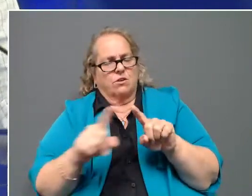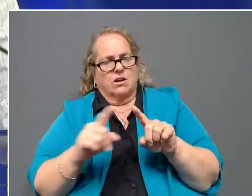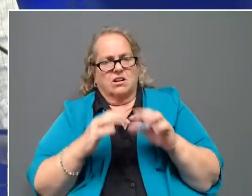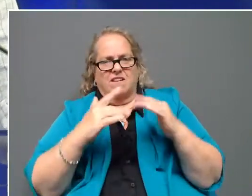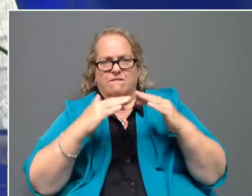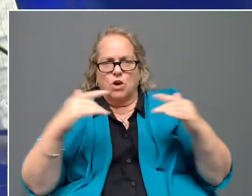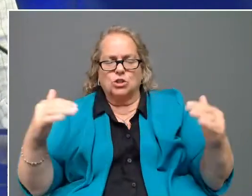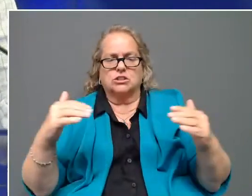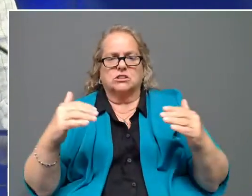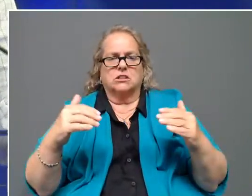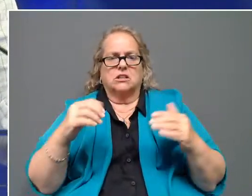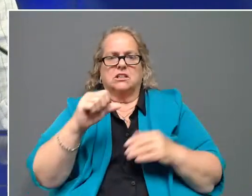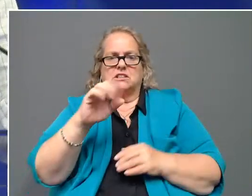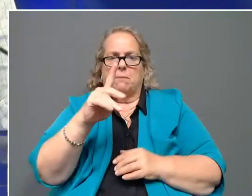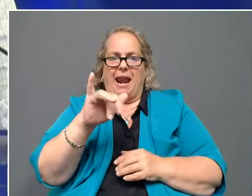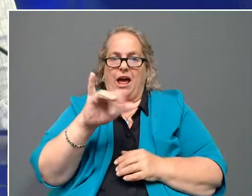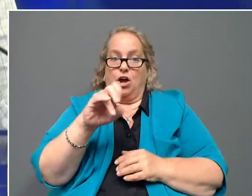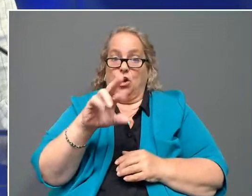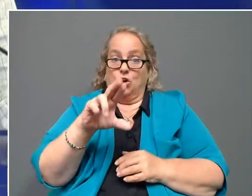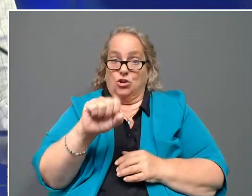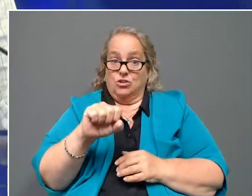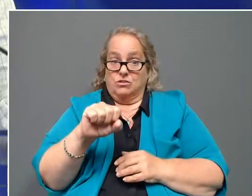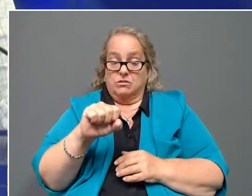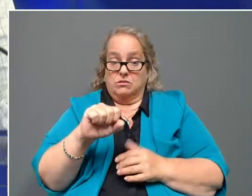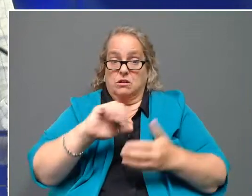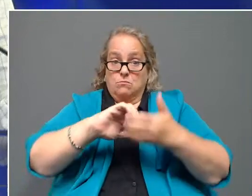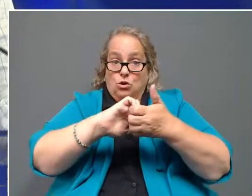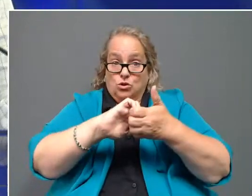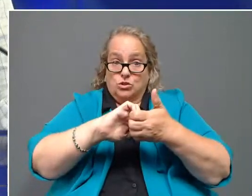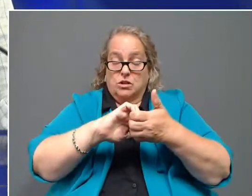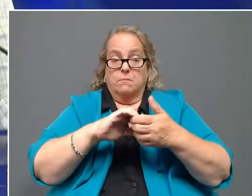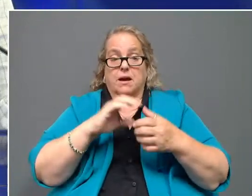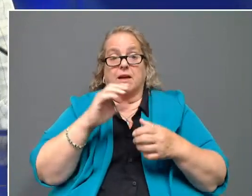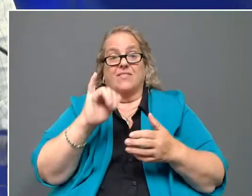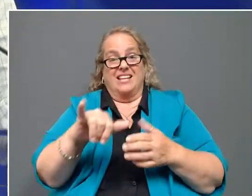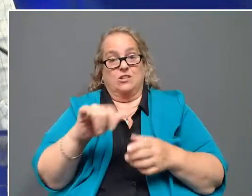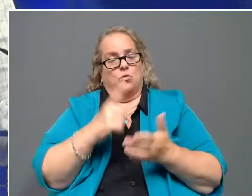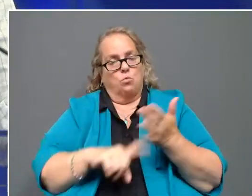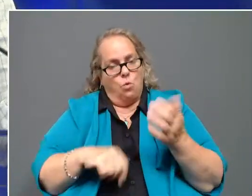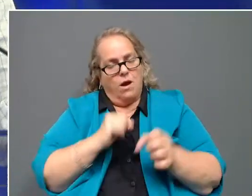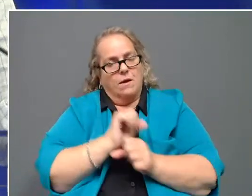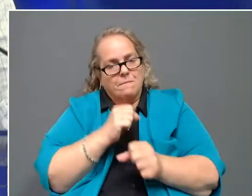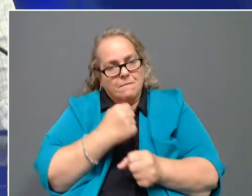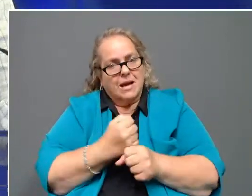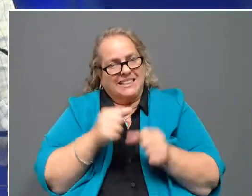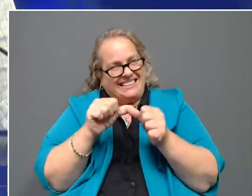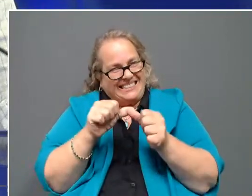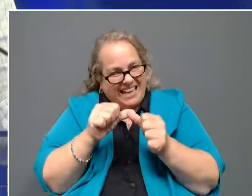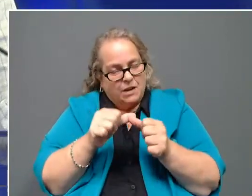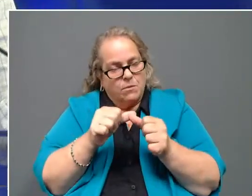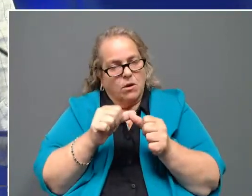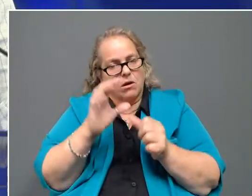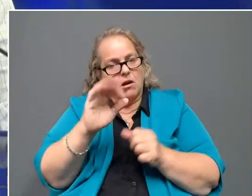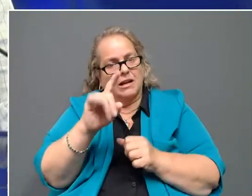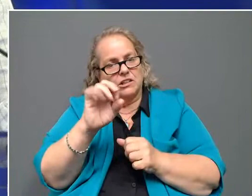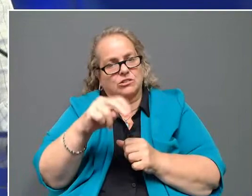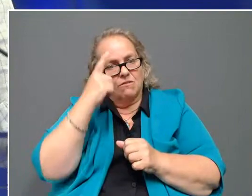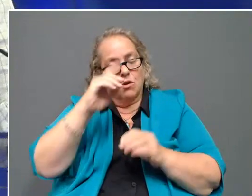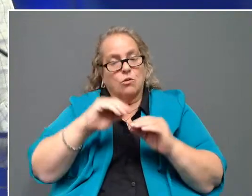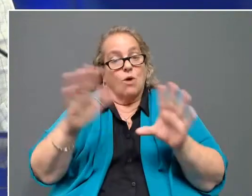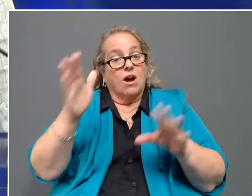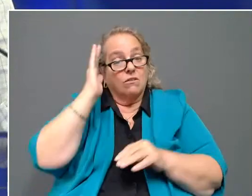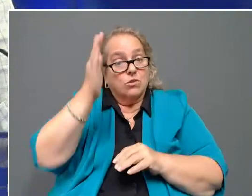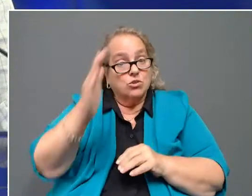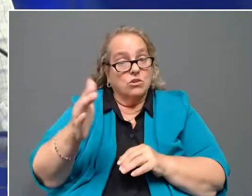heard before. This is what creates the sustainable conditions for the bright future that our Commonwealth and our